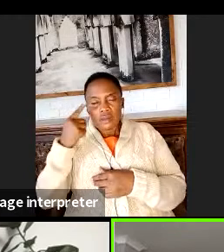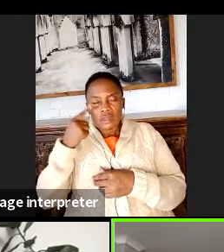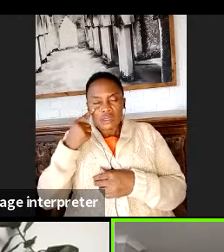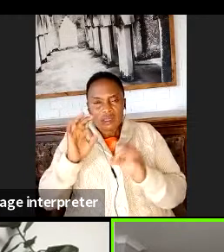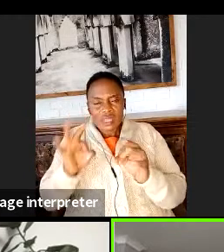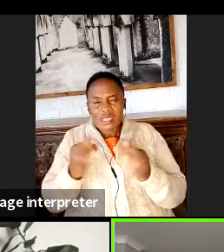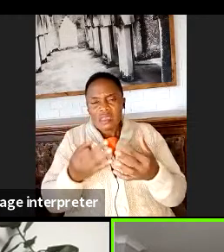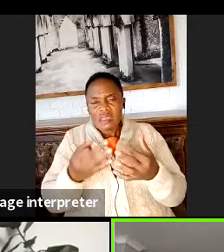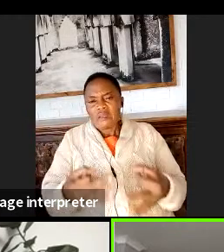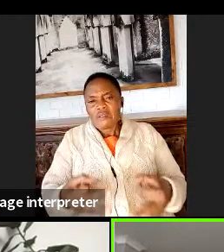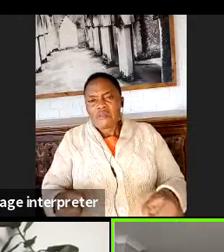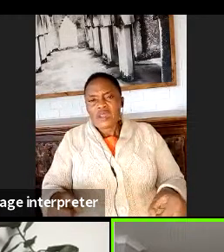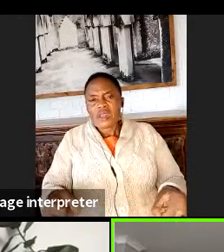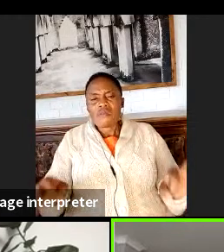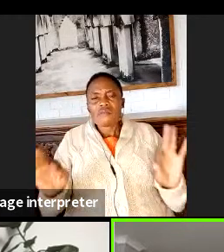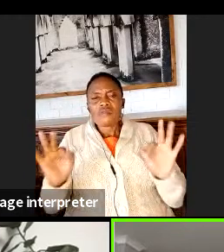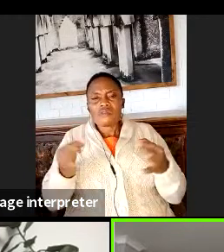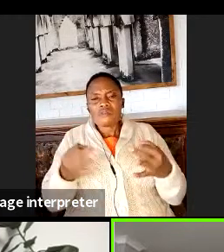of expression and